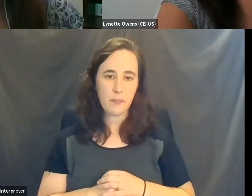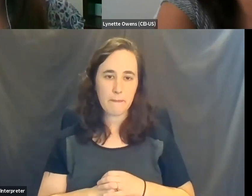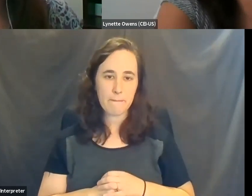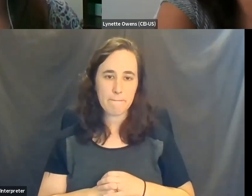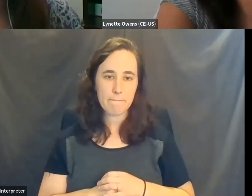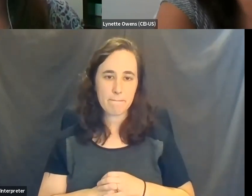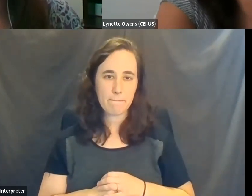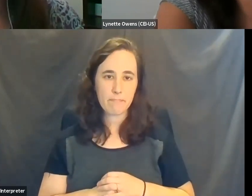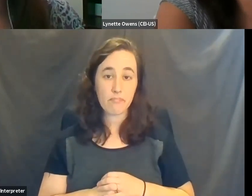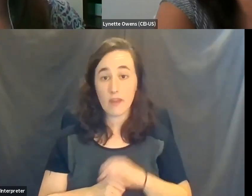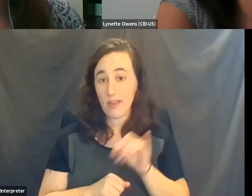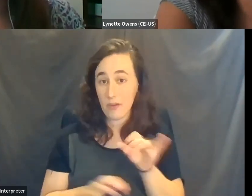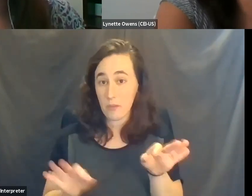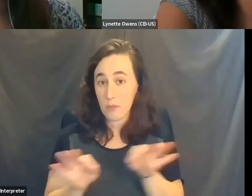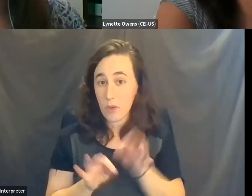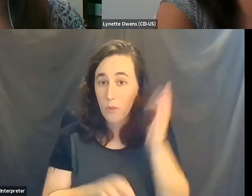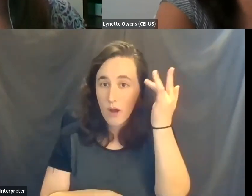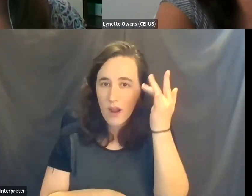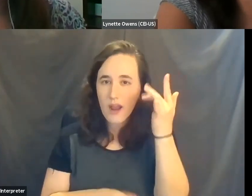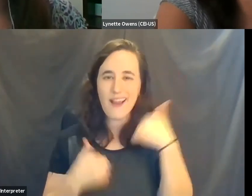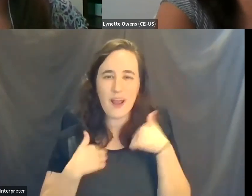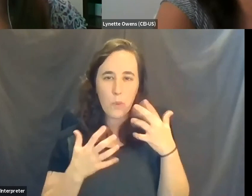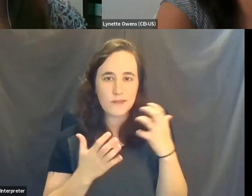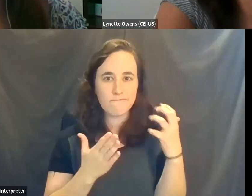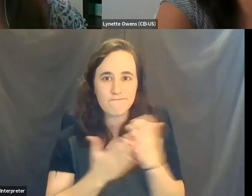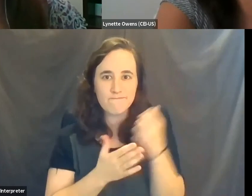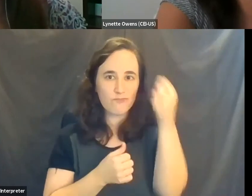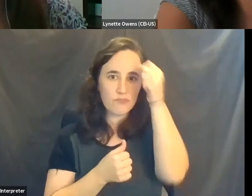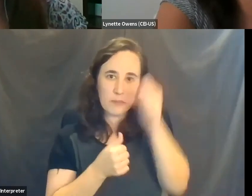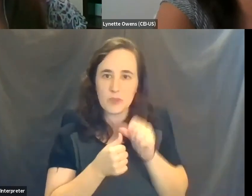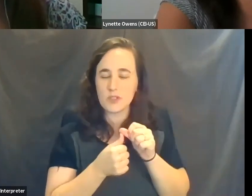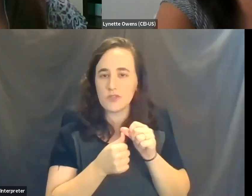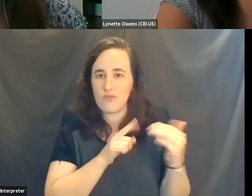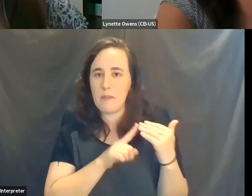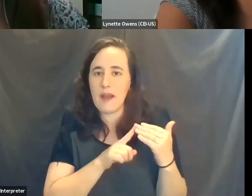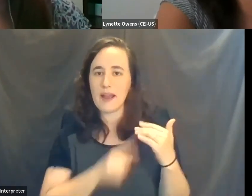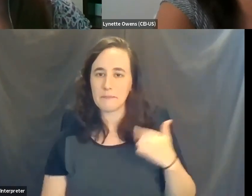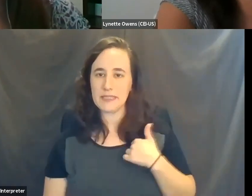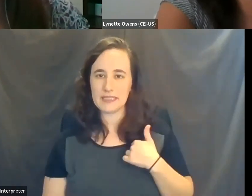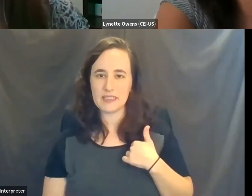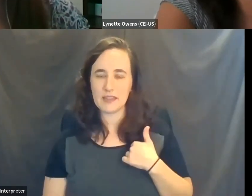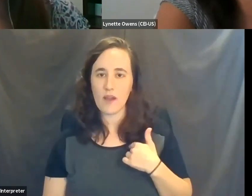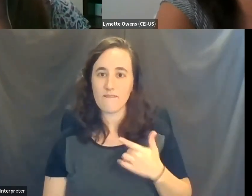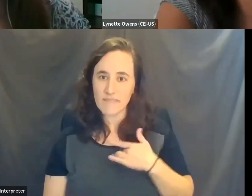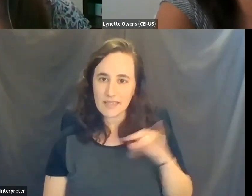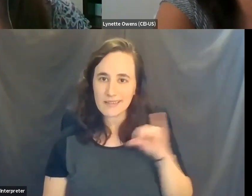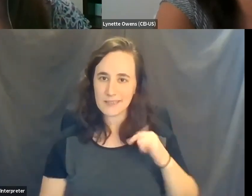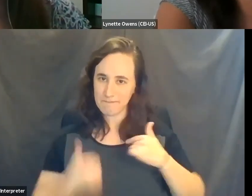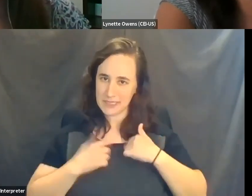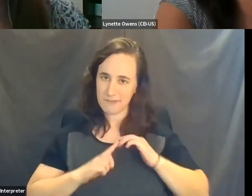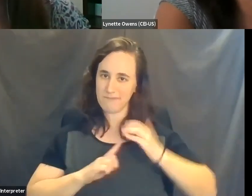That was important to me because I wanted to be reminded of what it's like to be a student in a remote scenario